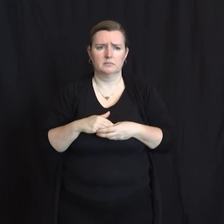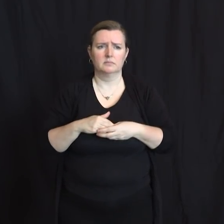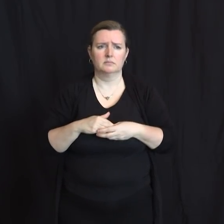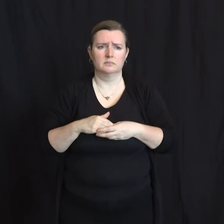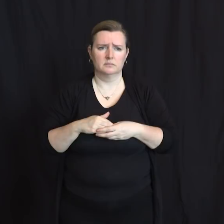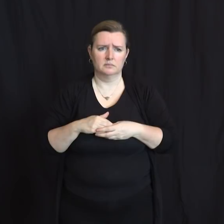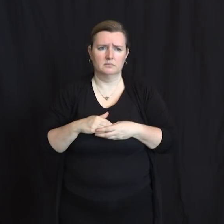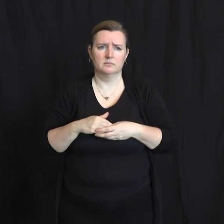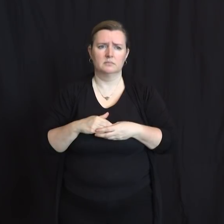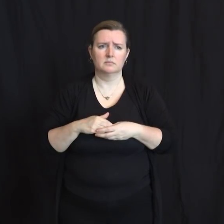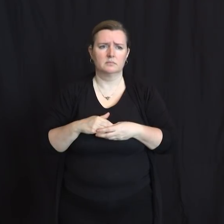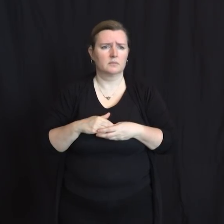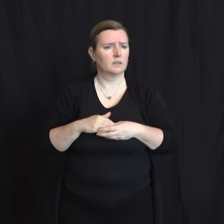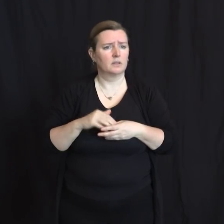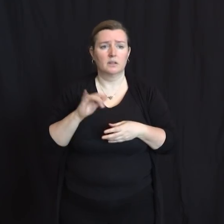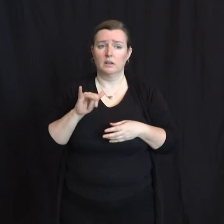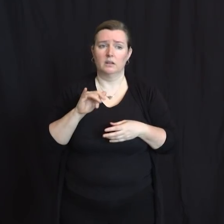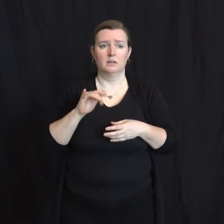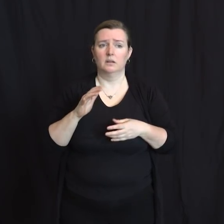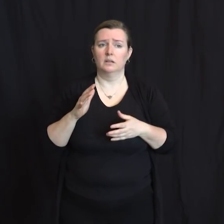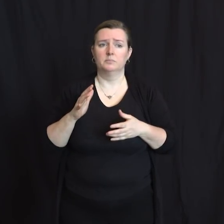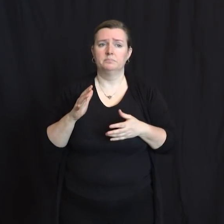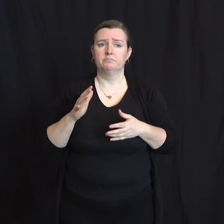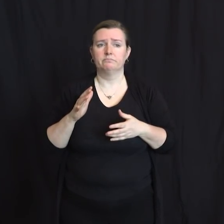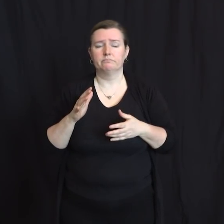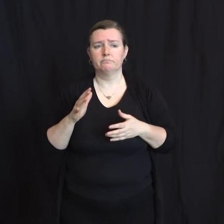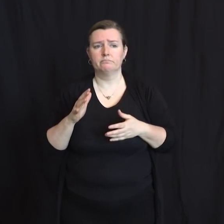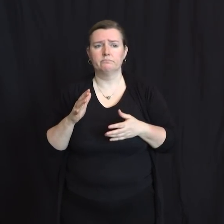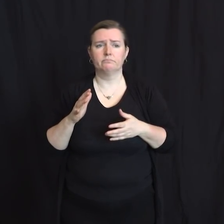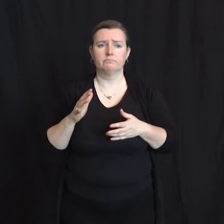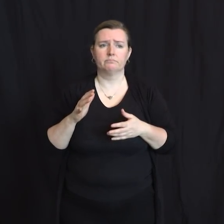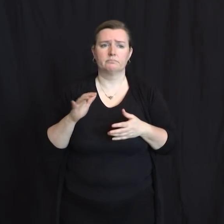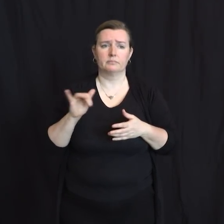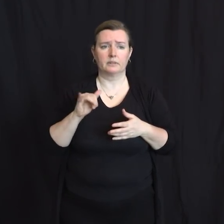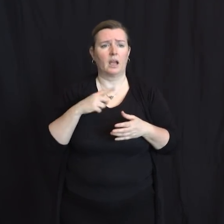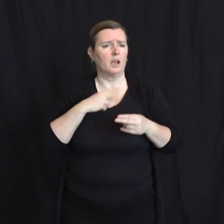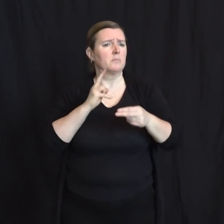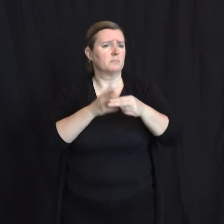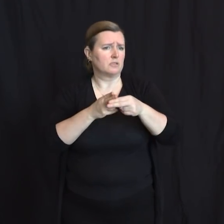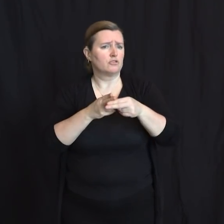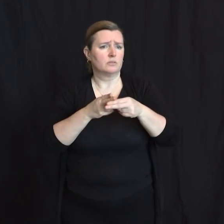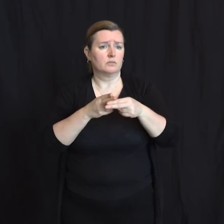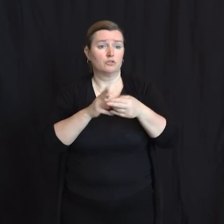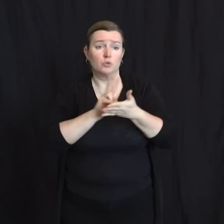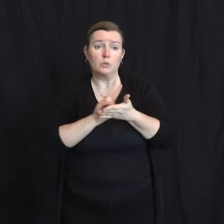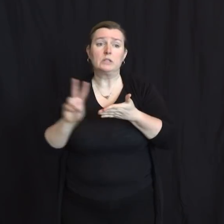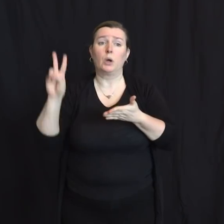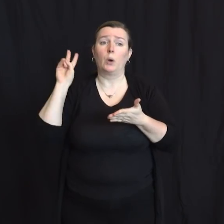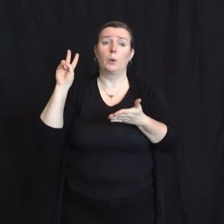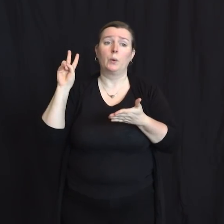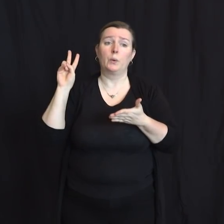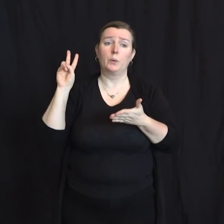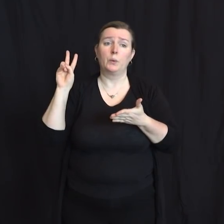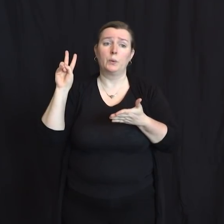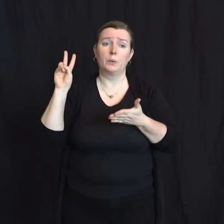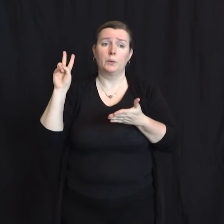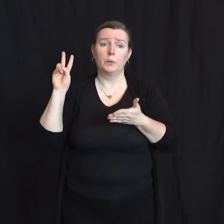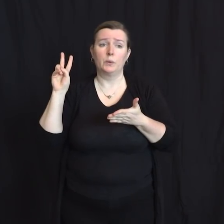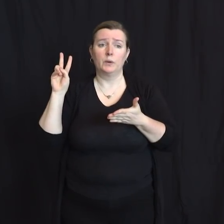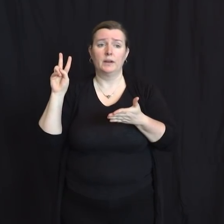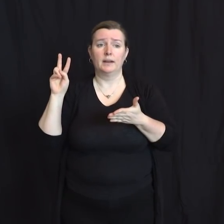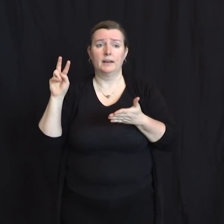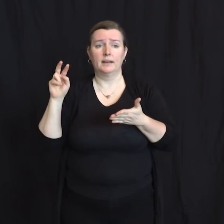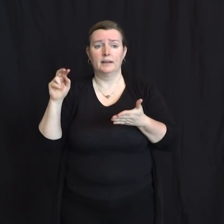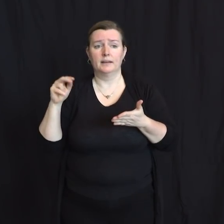a patchwork quilt. So, for instance, I mentioned probably 2 weeks ago at this point, there was a so-called